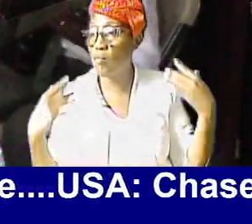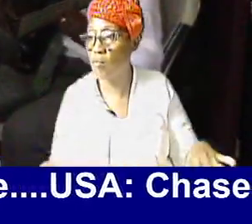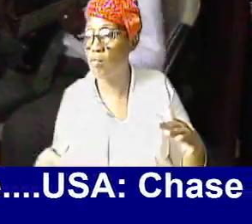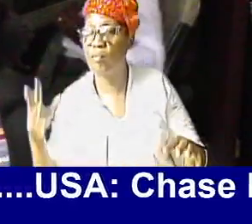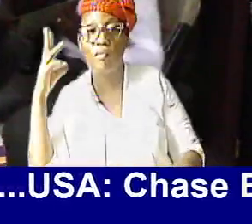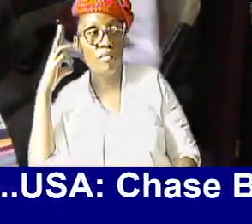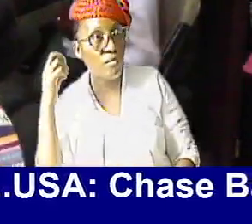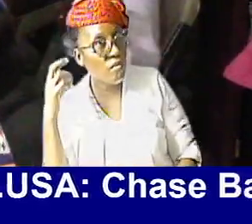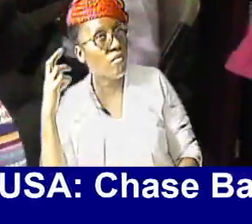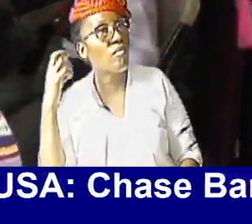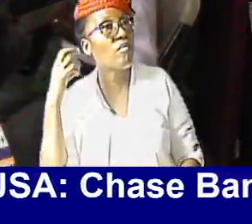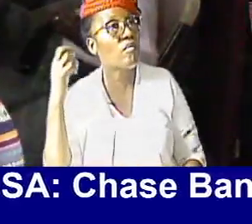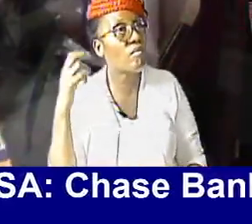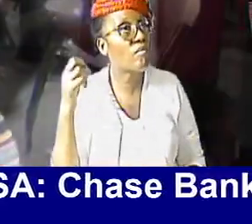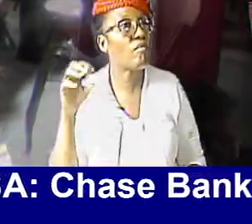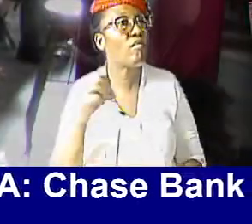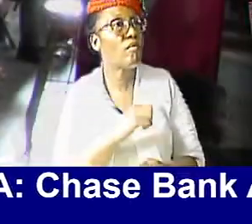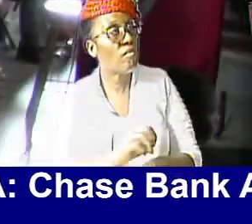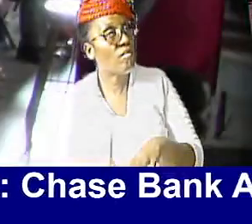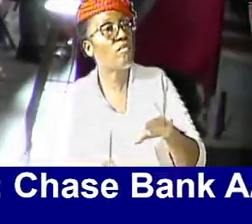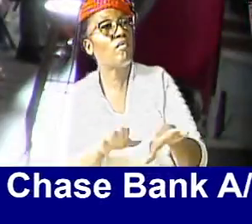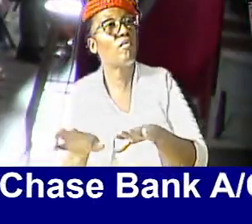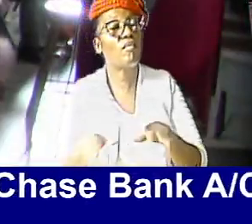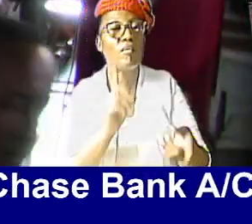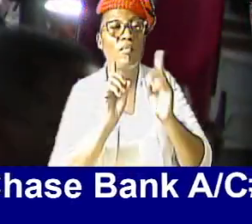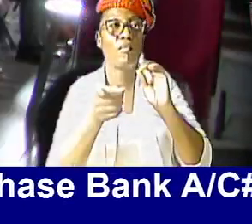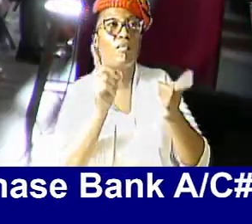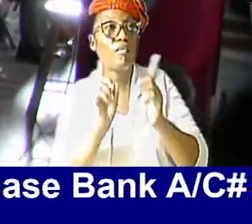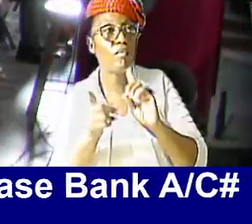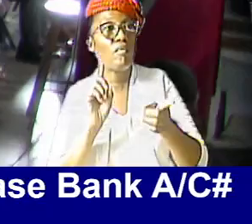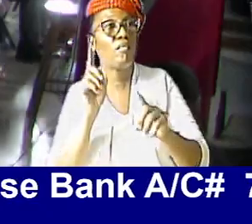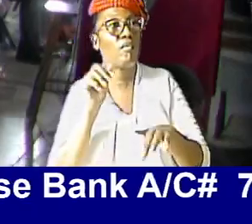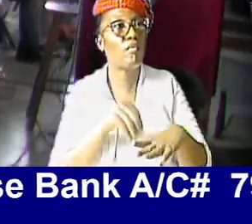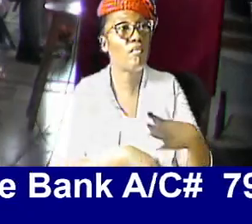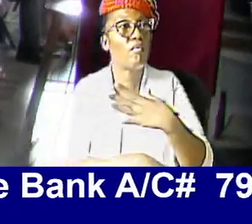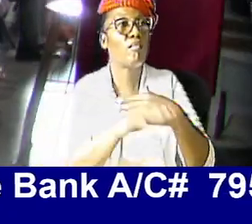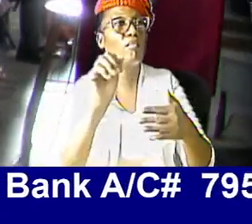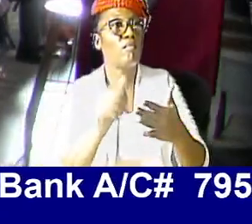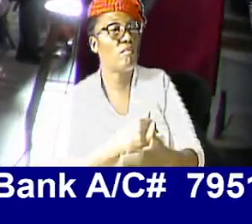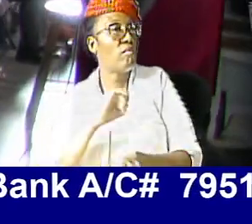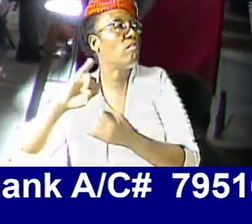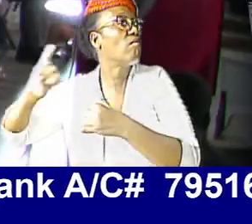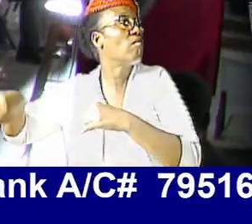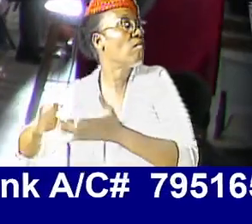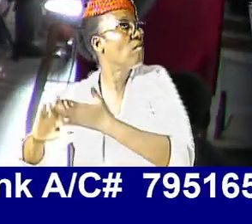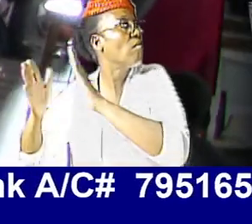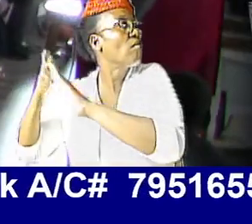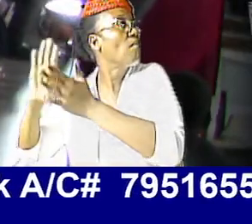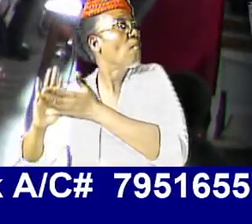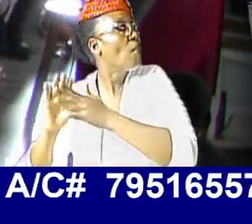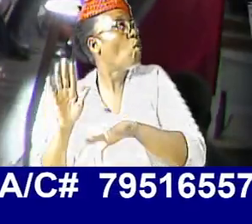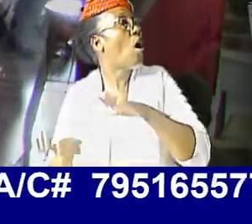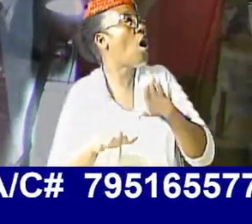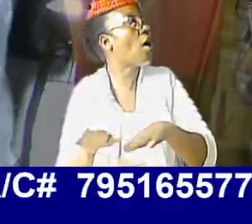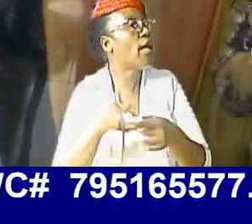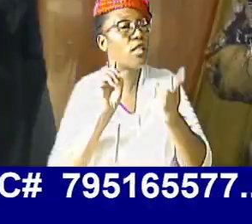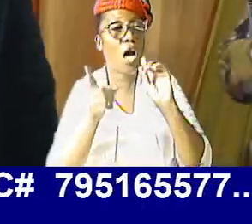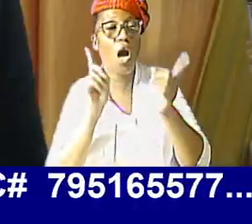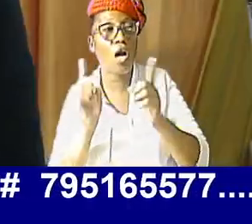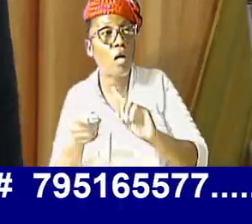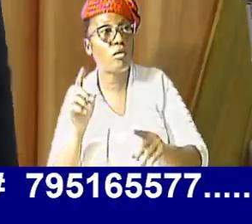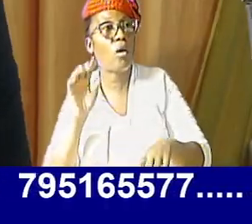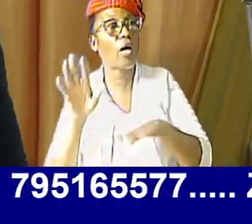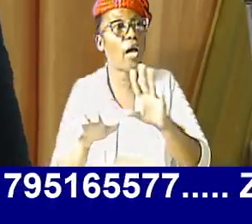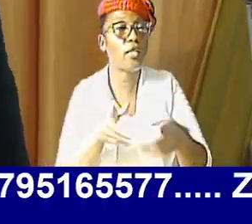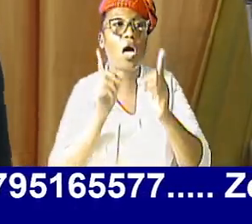will hear the master say, walk and talk. Everybody stand. In the new Jerusalem. Walk